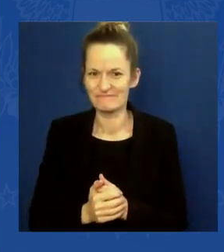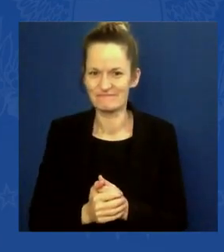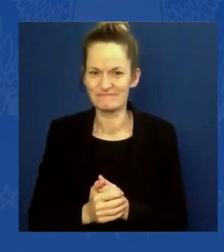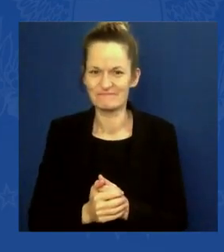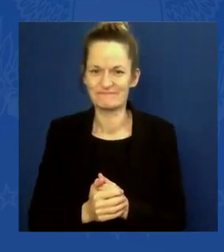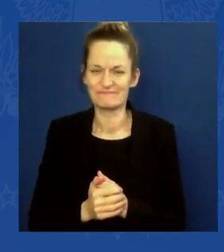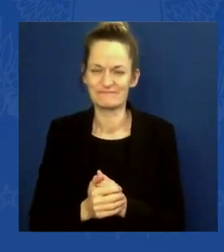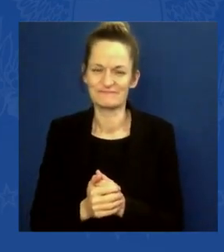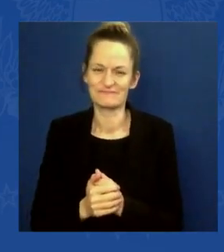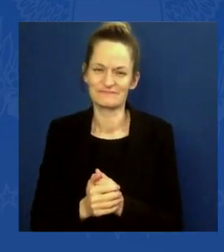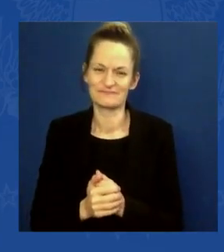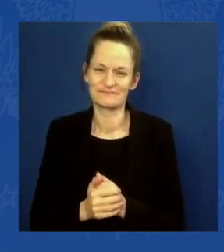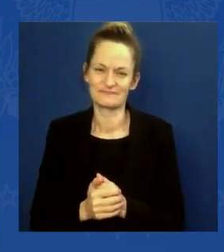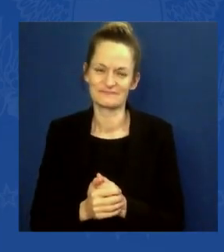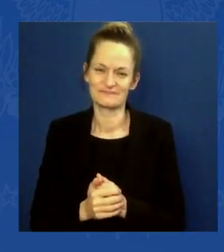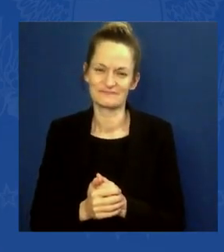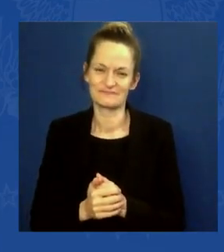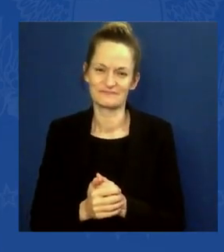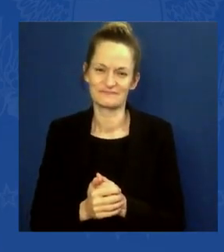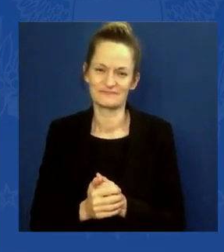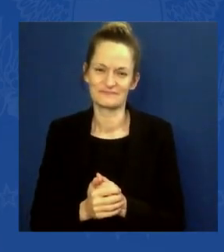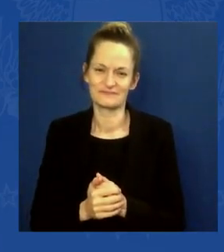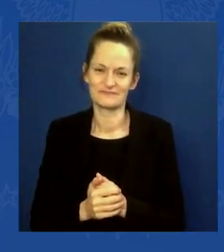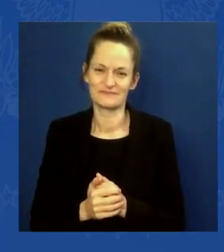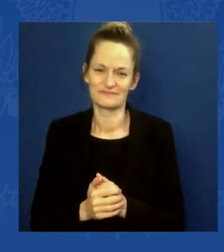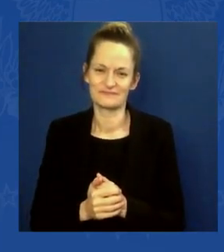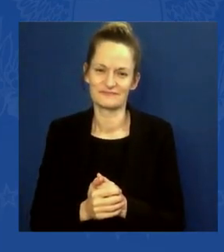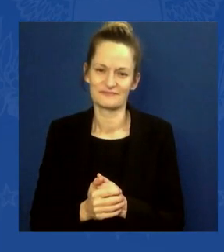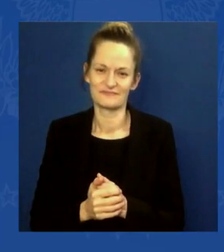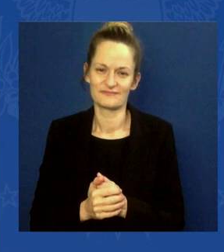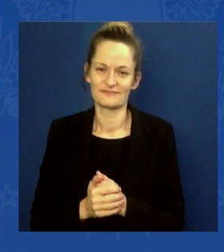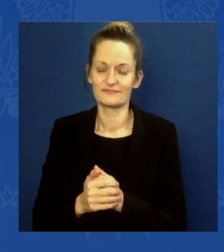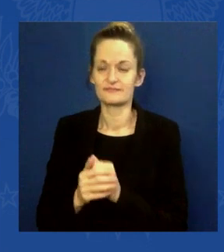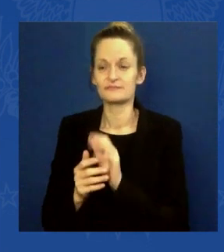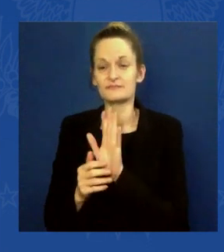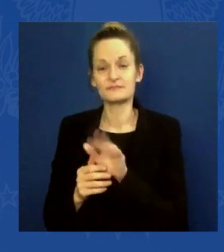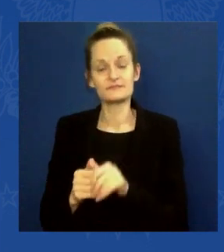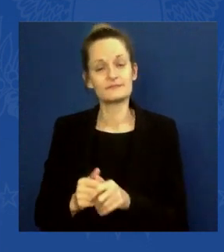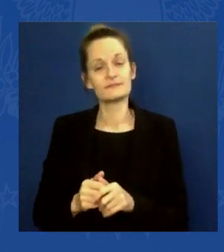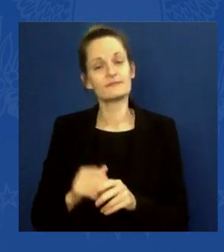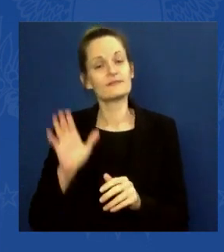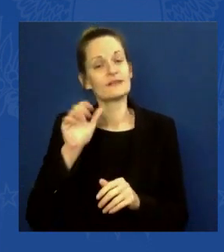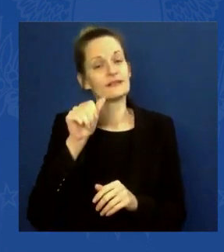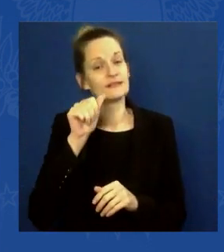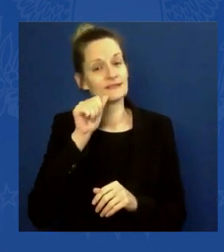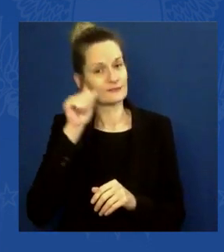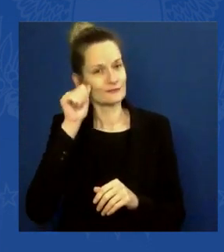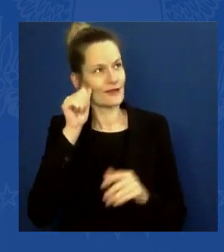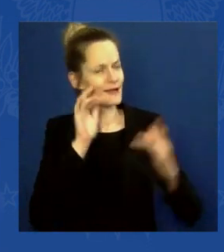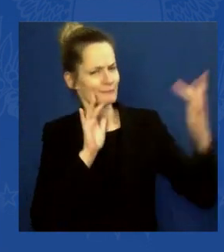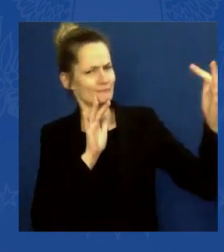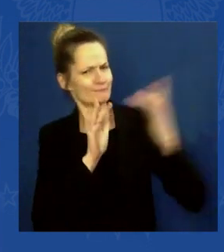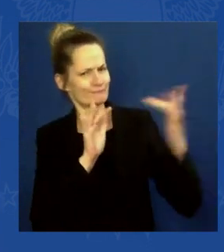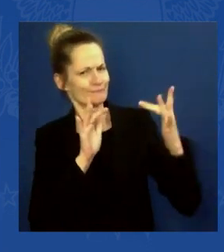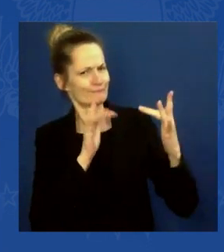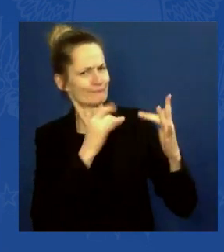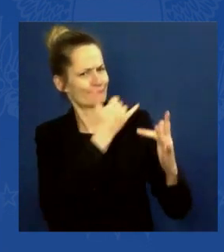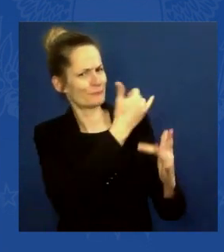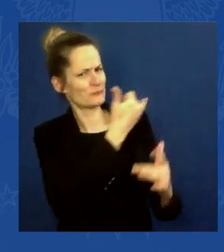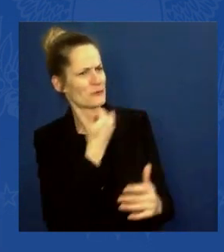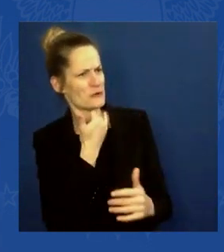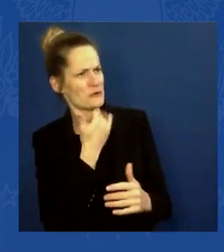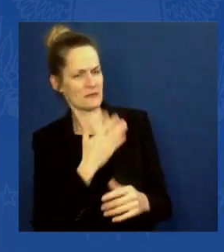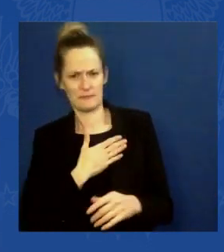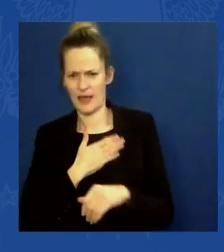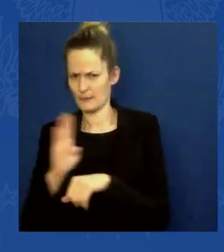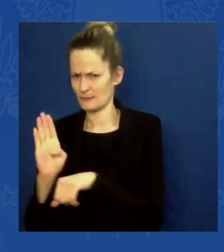So yesterday I got a phone call, and it was from my business manager, Jeremy Ross. And he said, hey, do you want